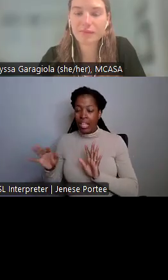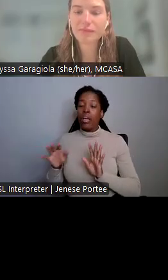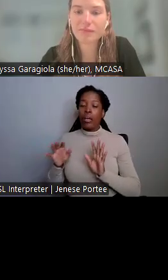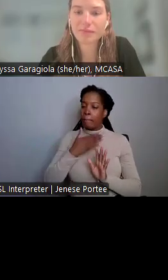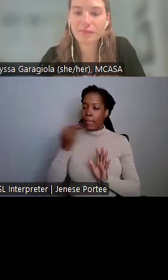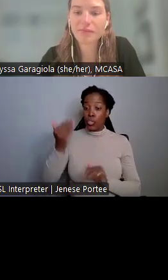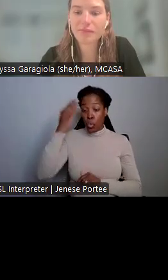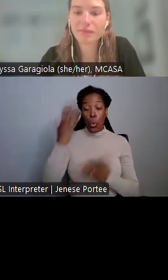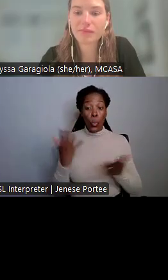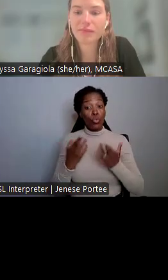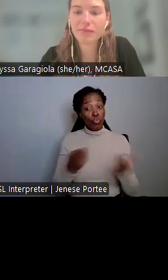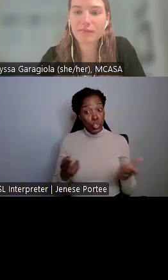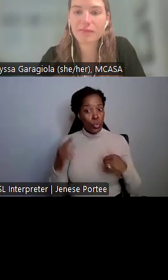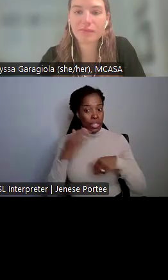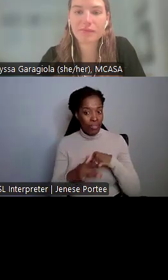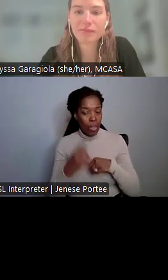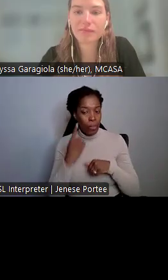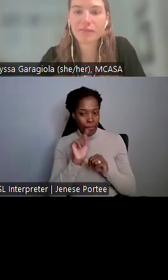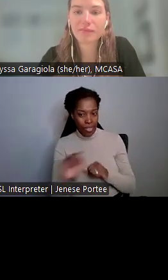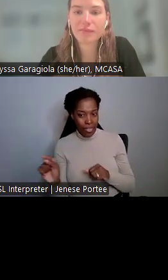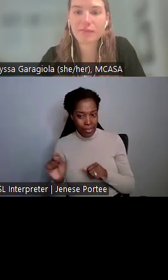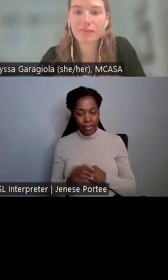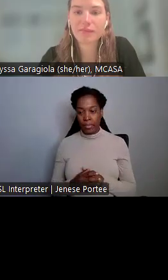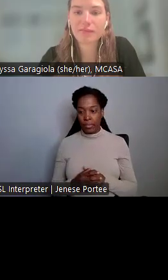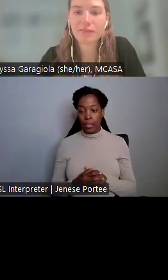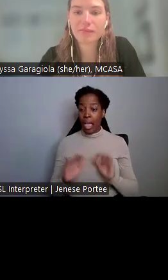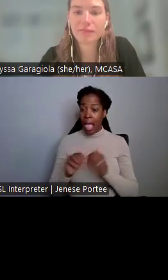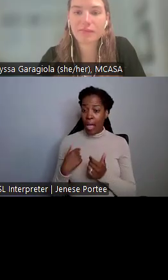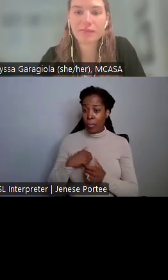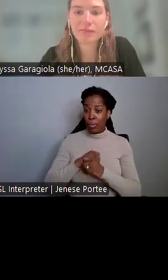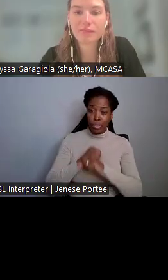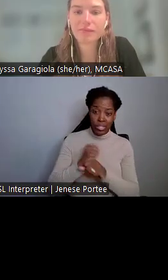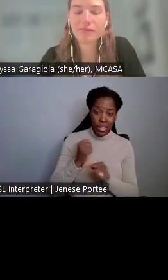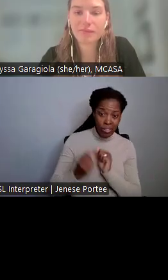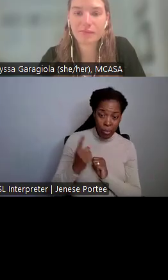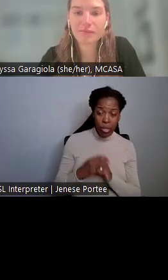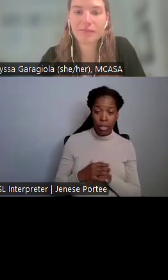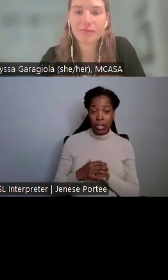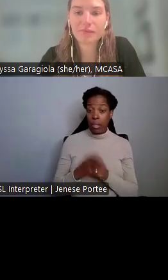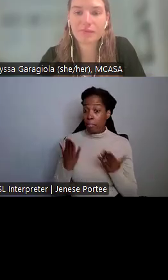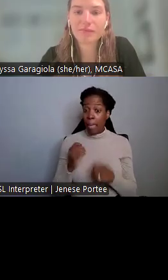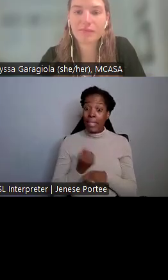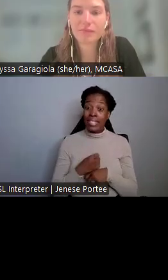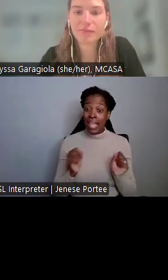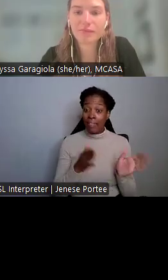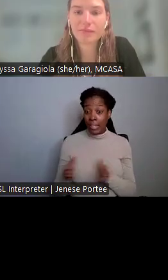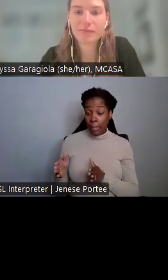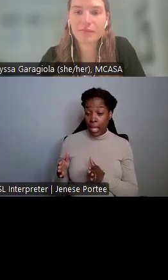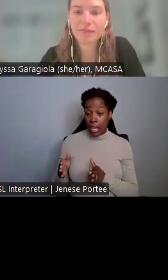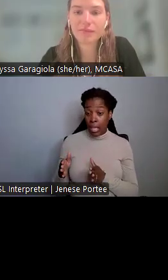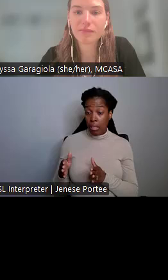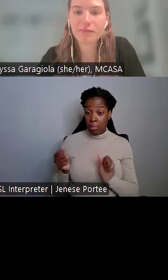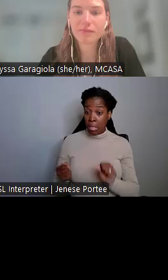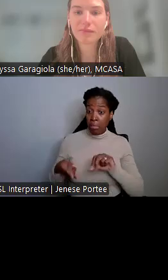that. How do we protect everyone? How do we strengthen our skills in safety planning? How do we really